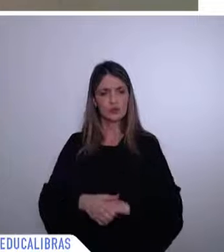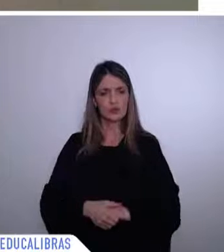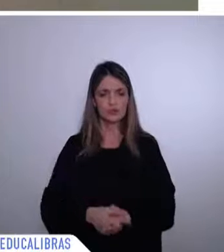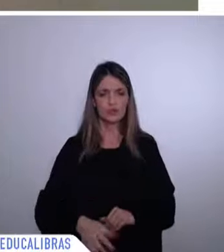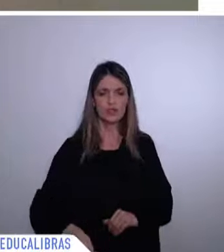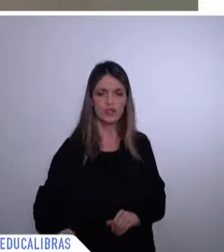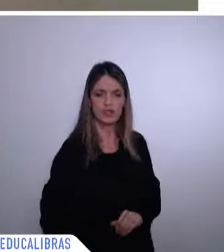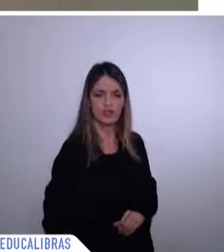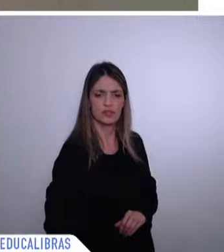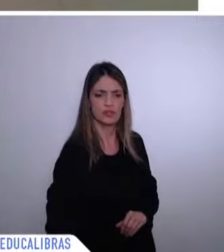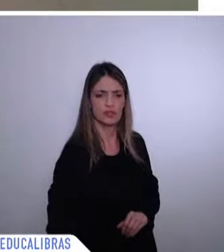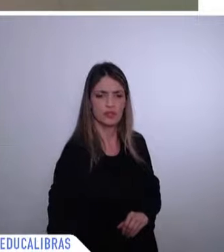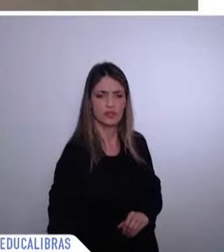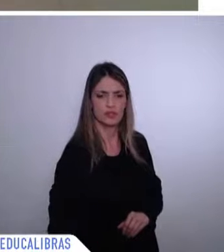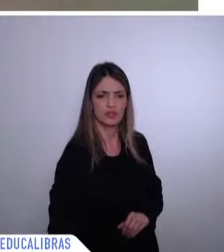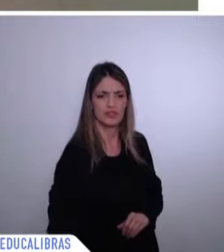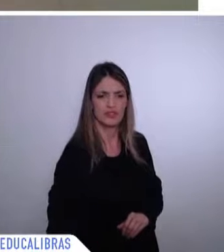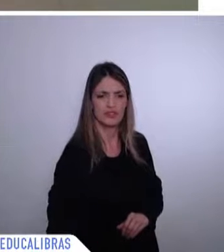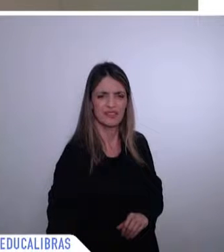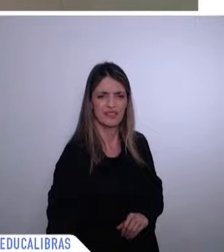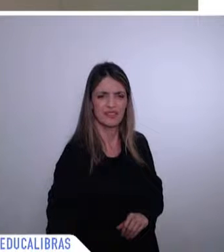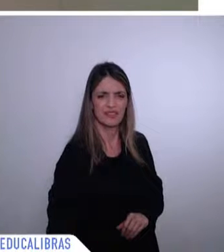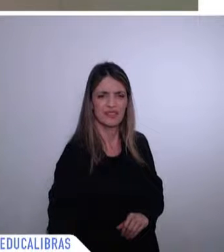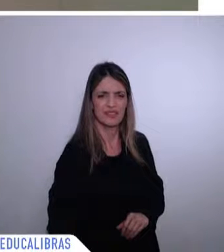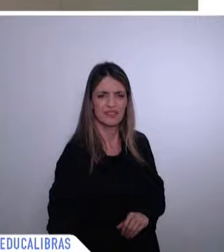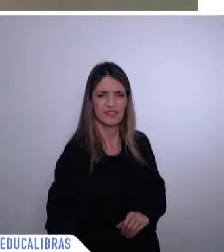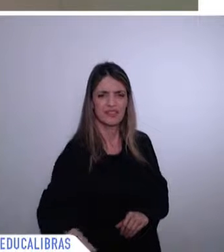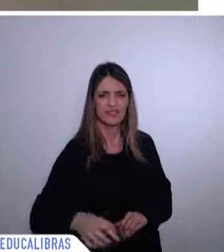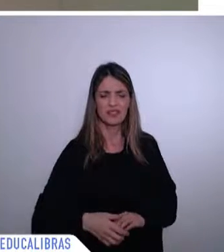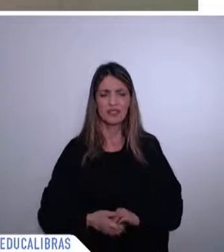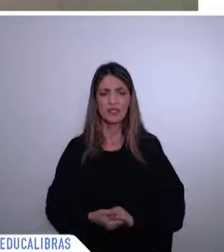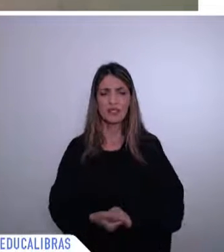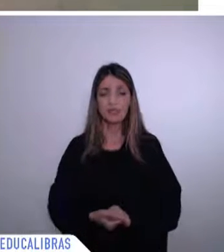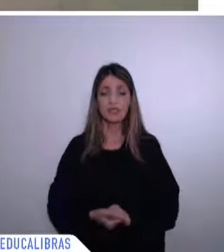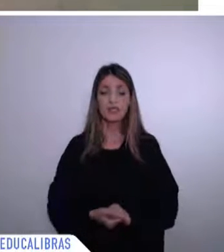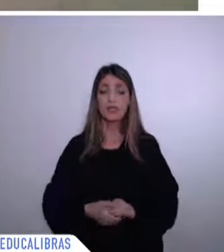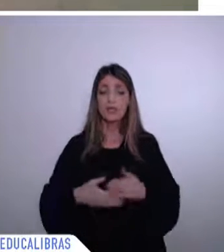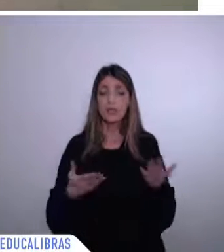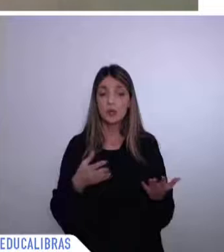About how to address informality. Yeah, So exactly.